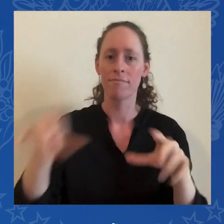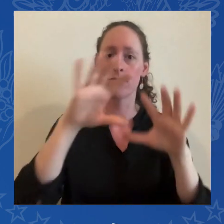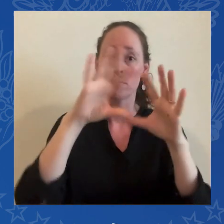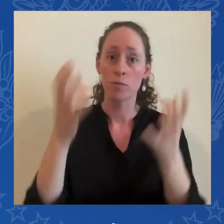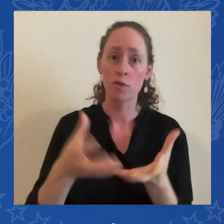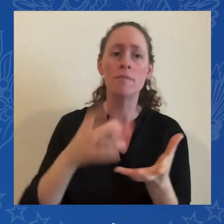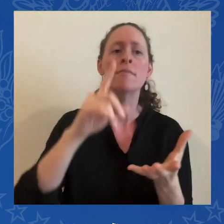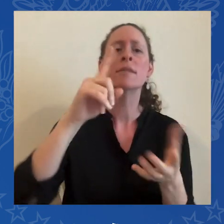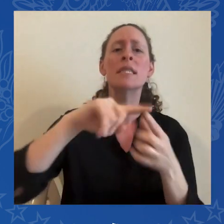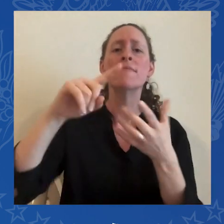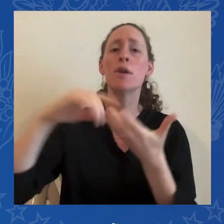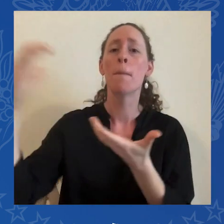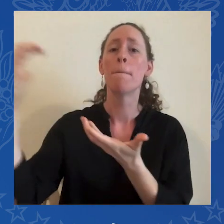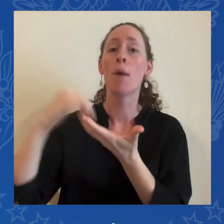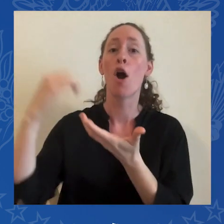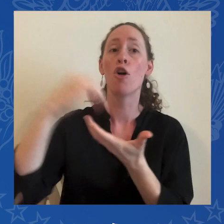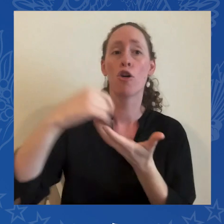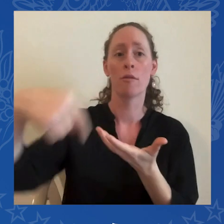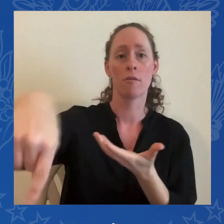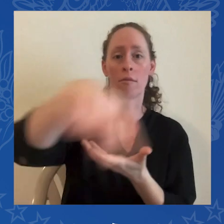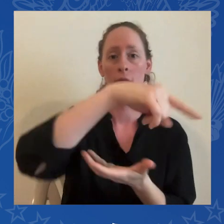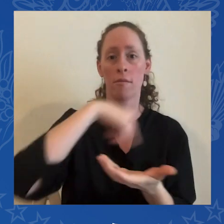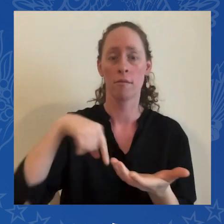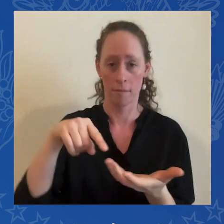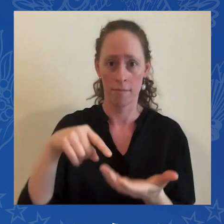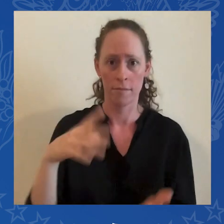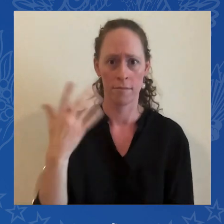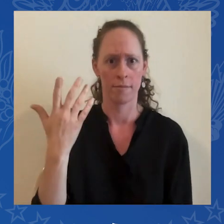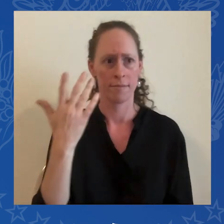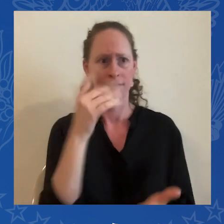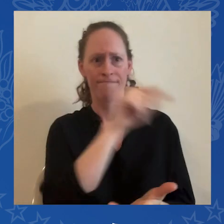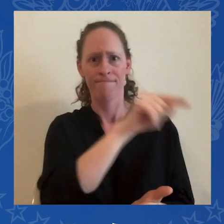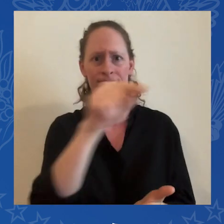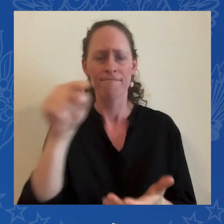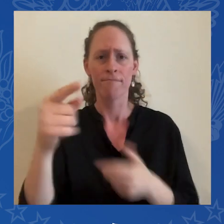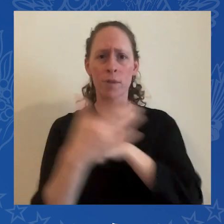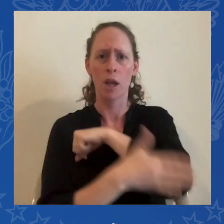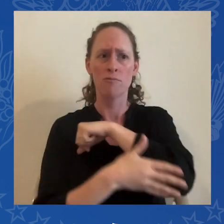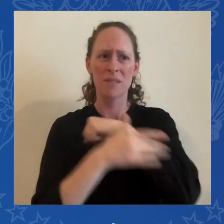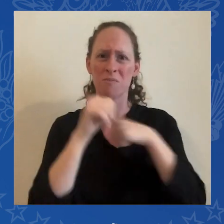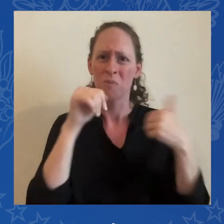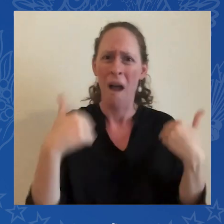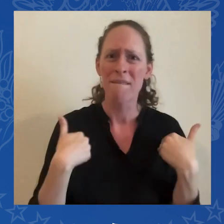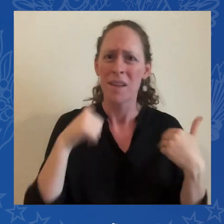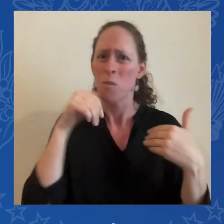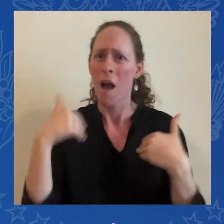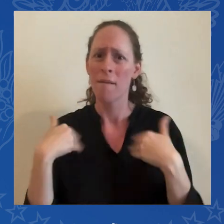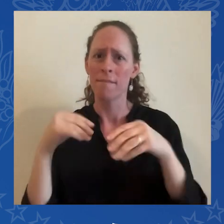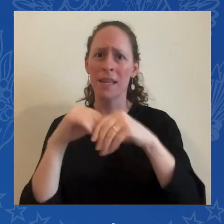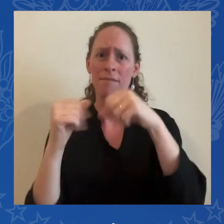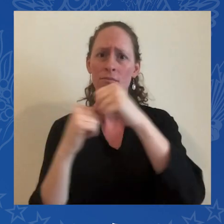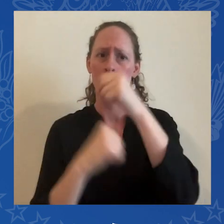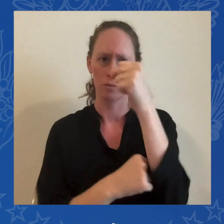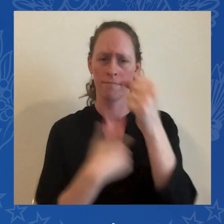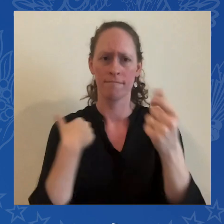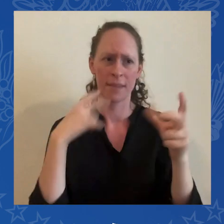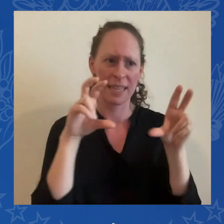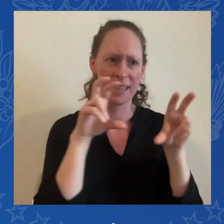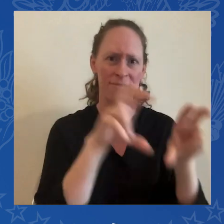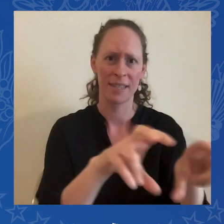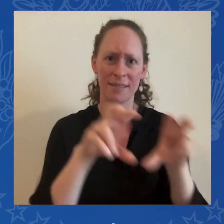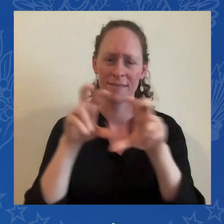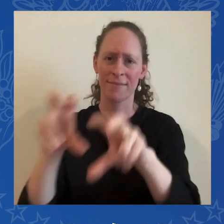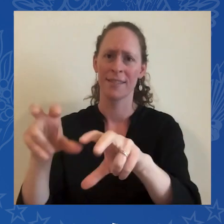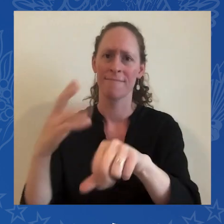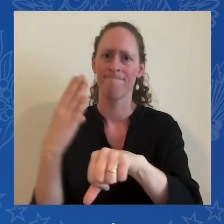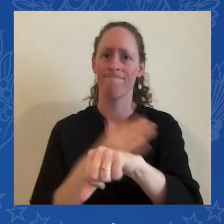various entities to fill the gap in global infrastructure investment. Through infrastructure investment, we will